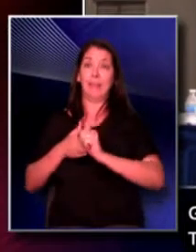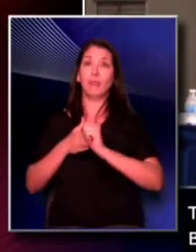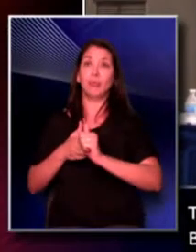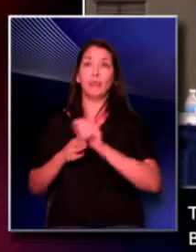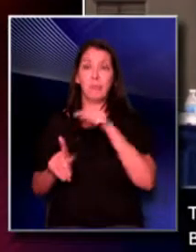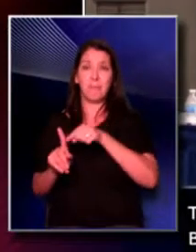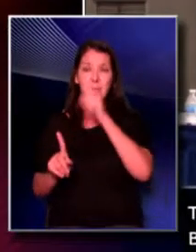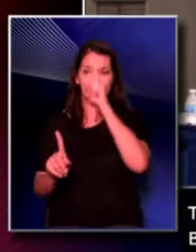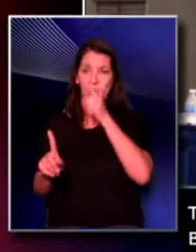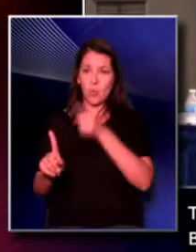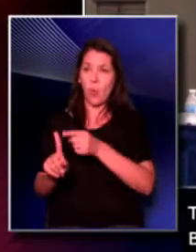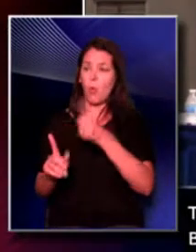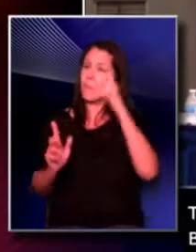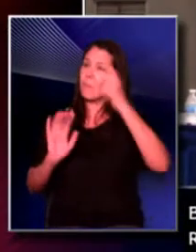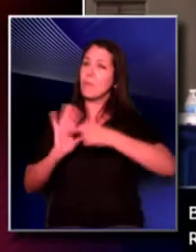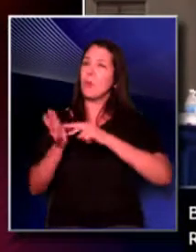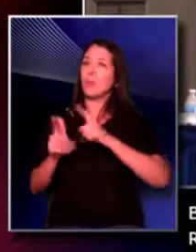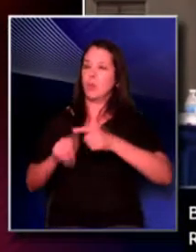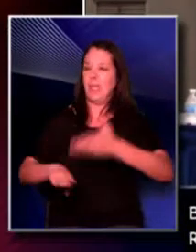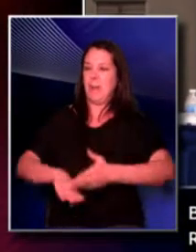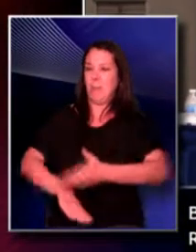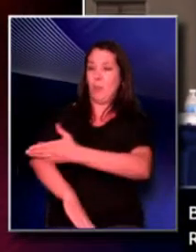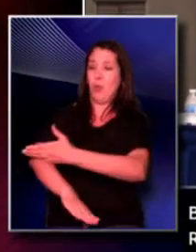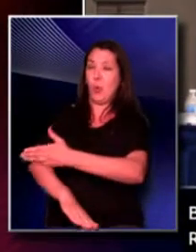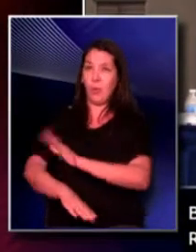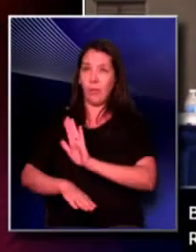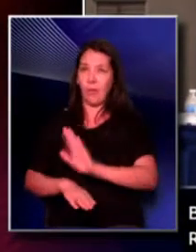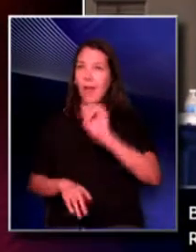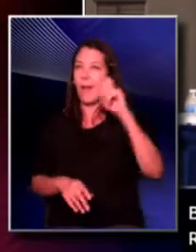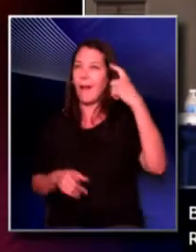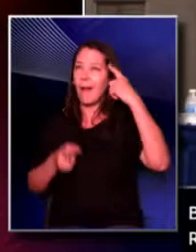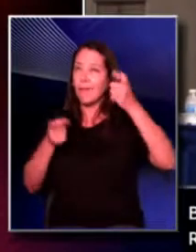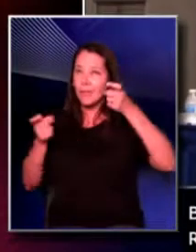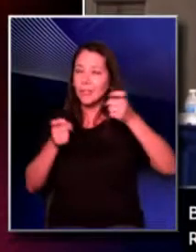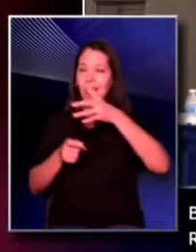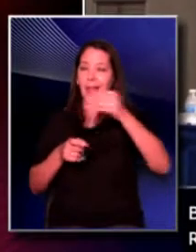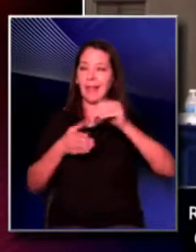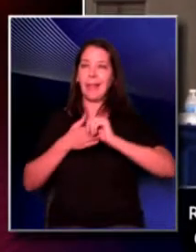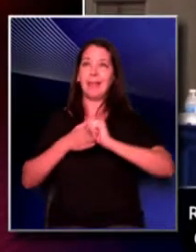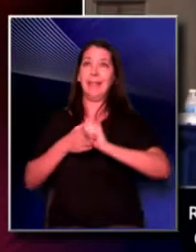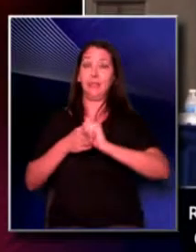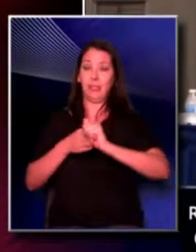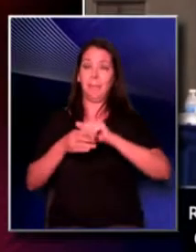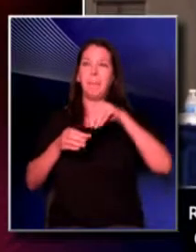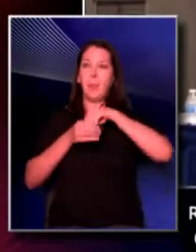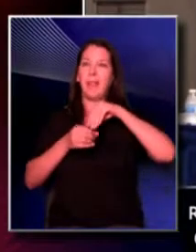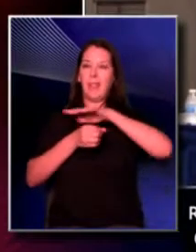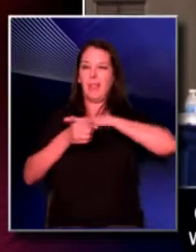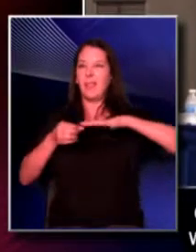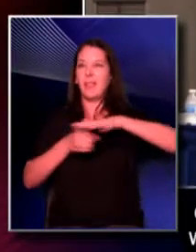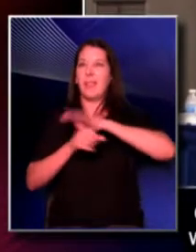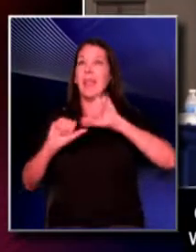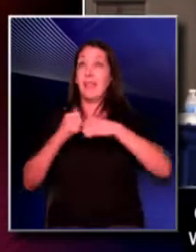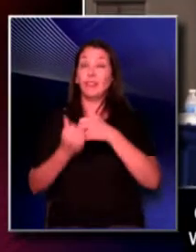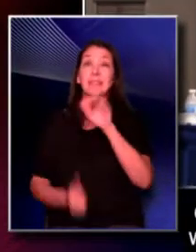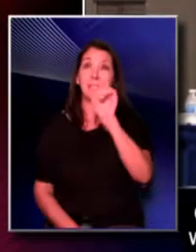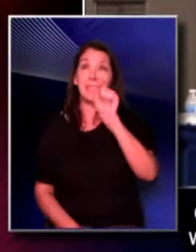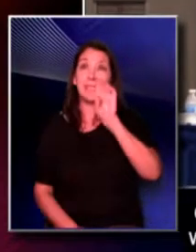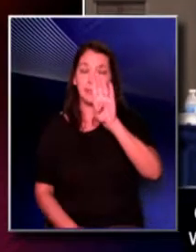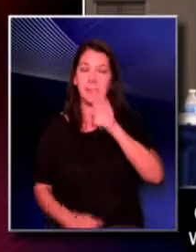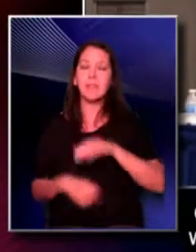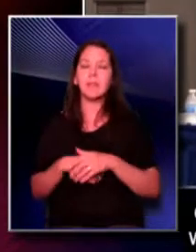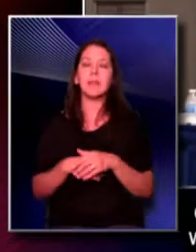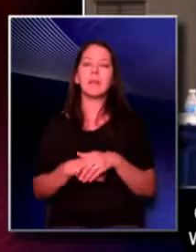to improve the effectiveness of governance and leadership within the agency. The